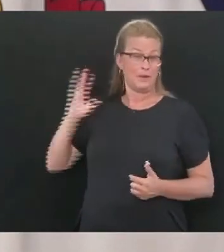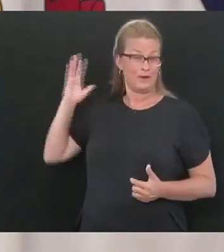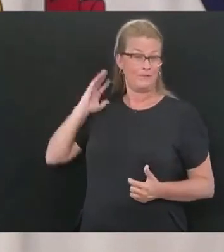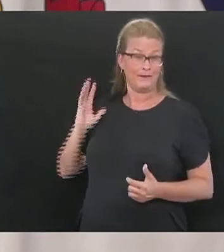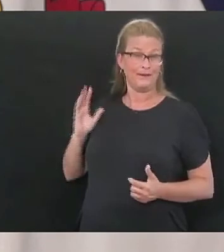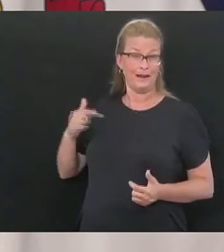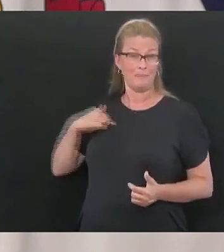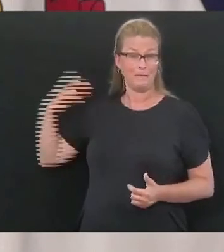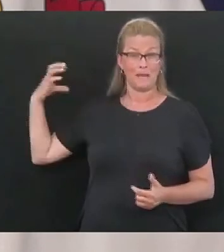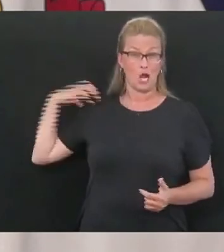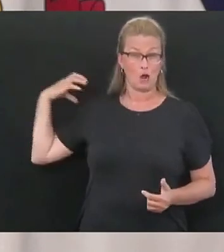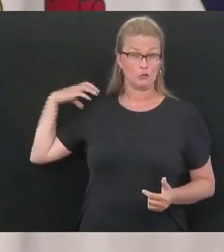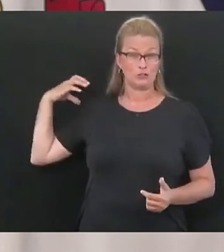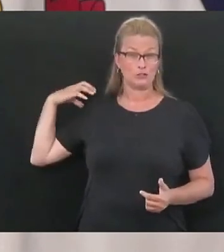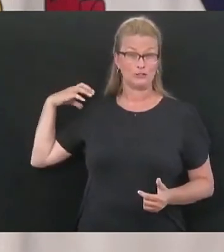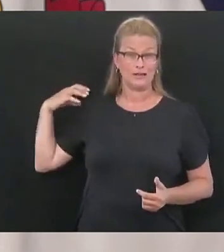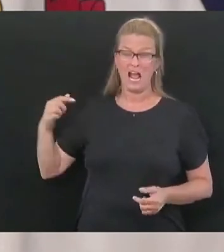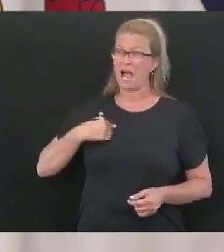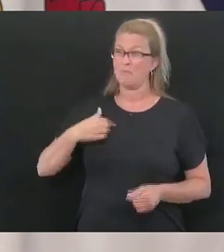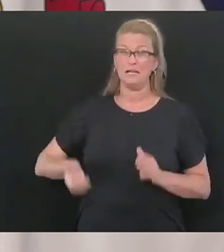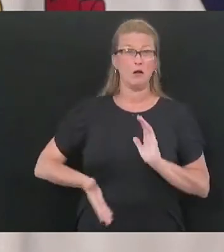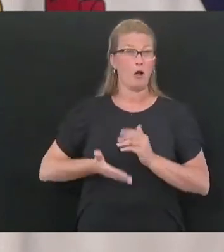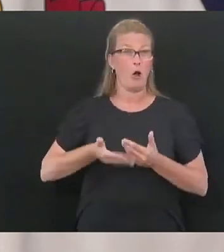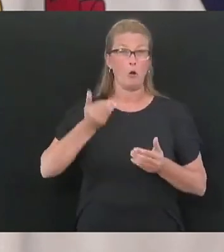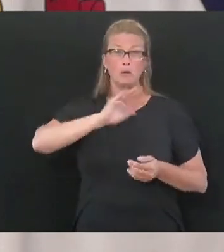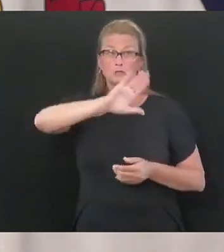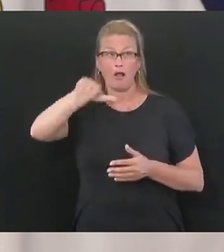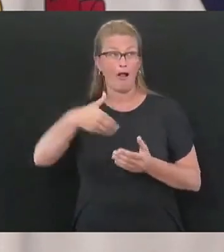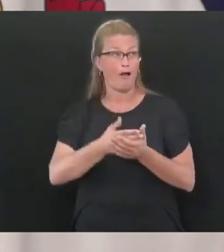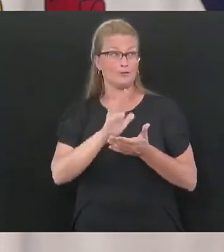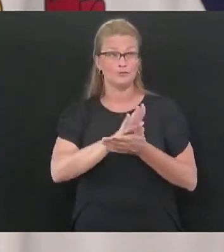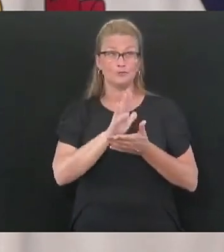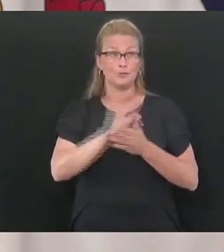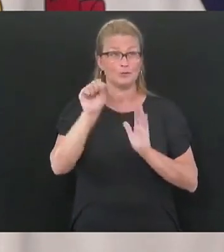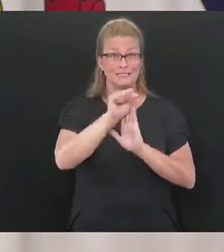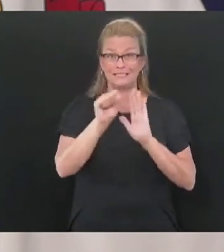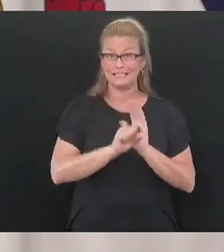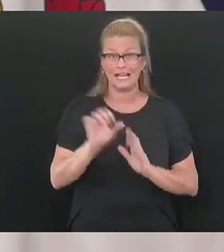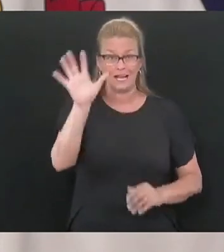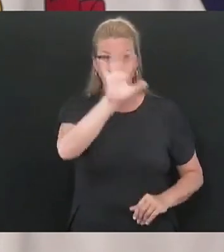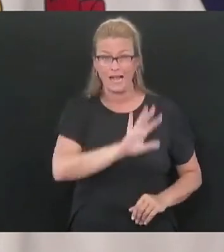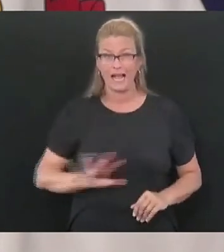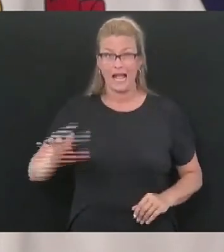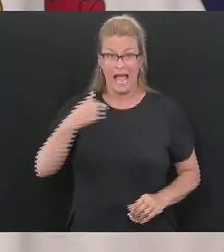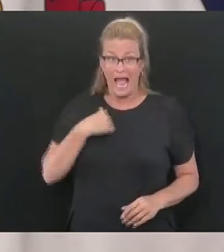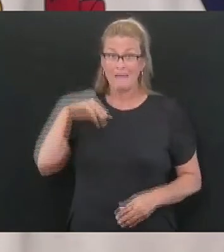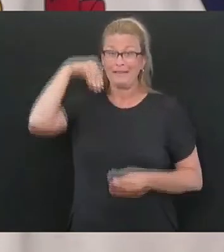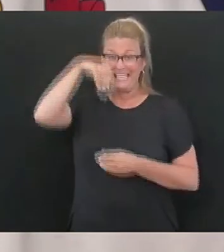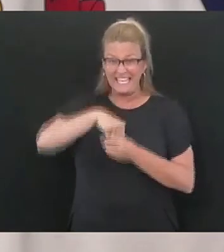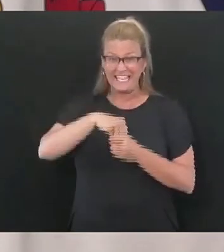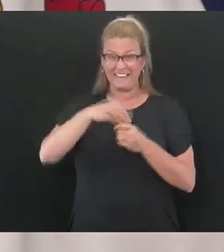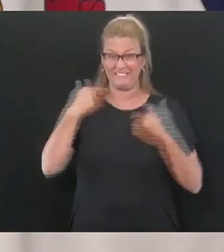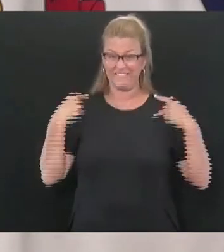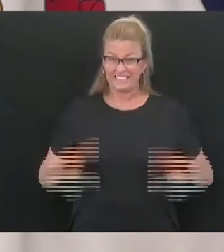in this state over and over and over almost. And absolutely, I am in the schools